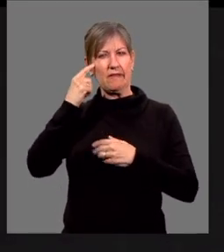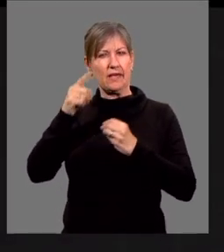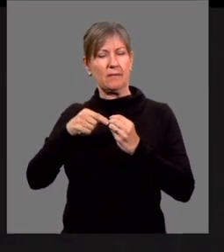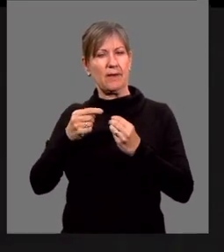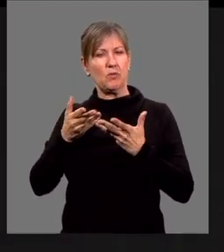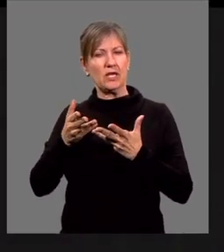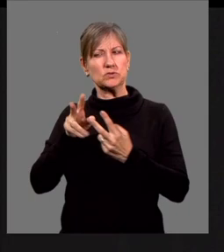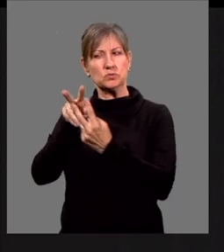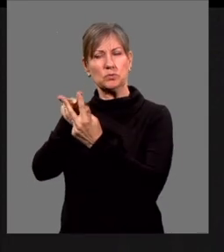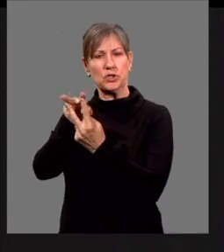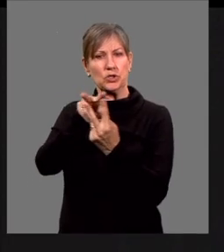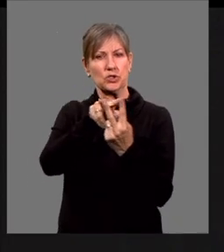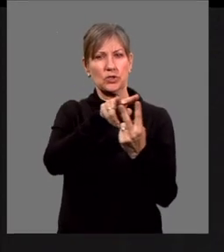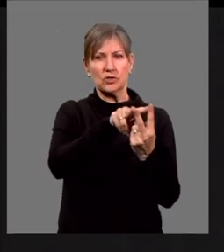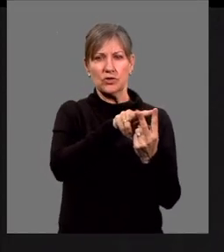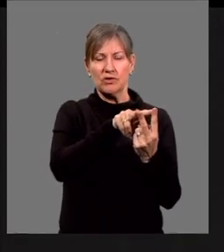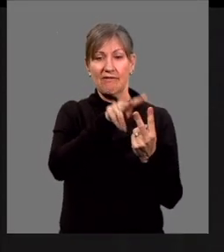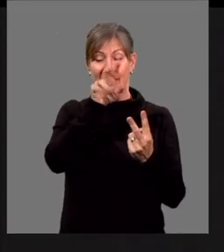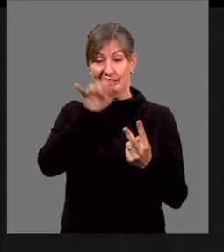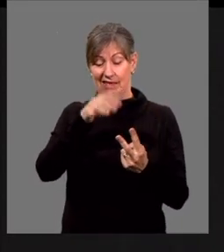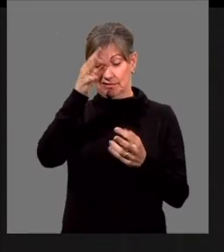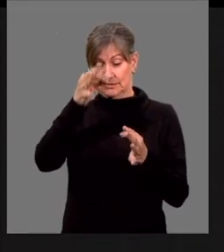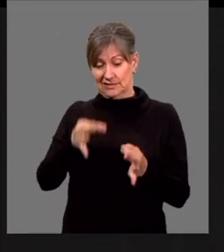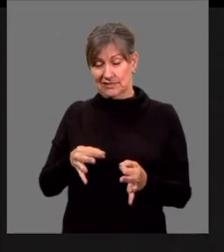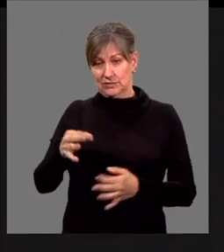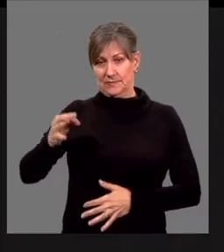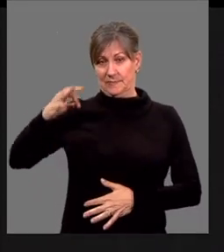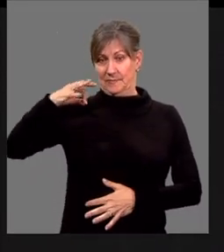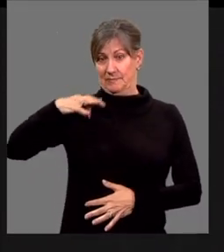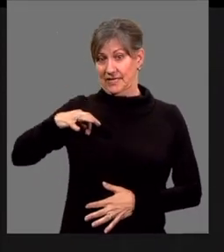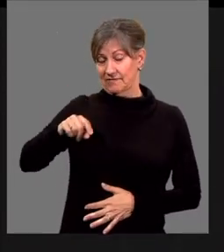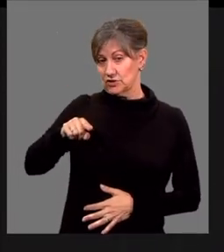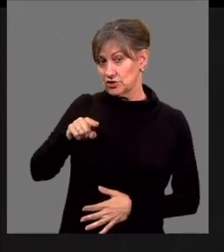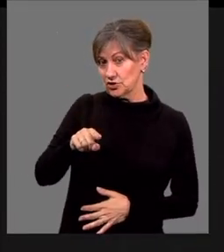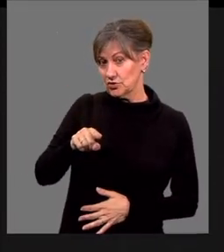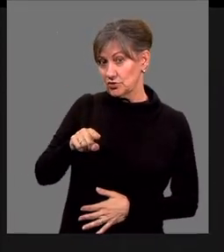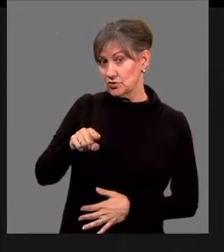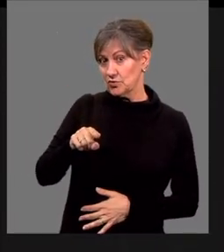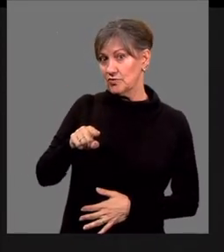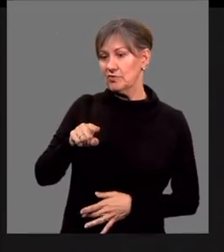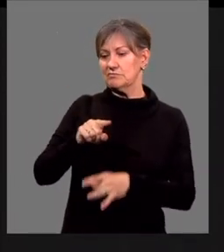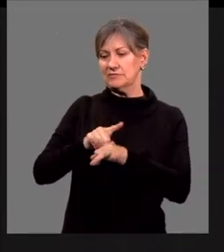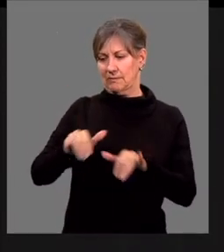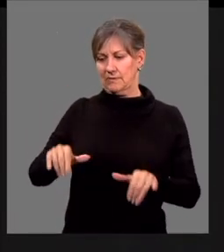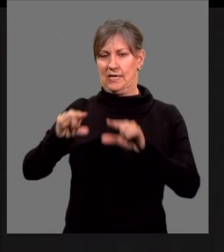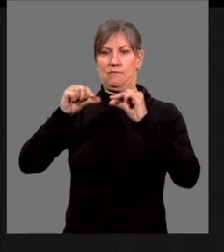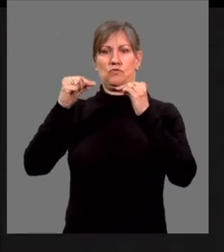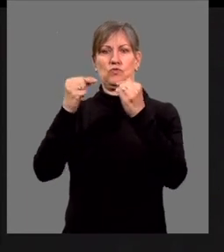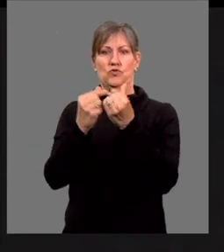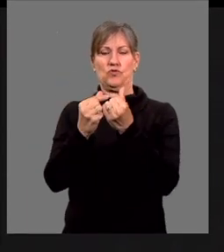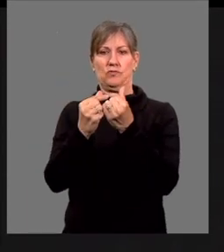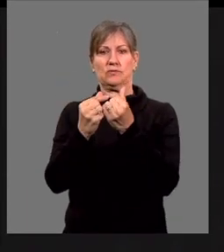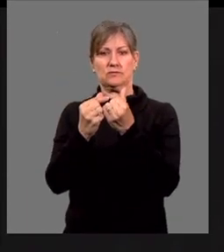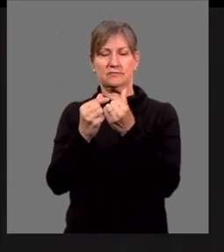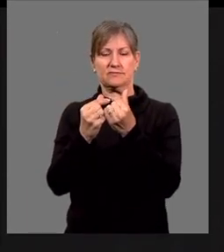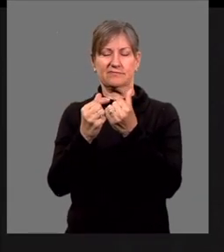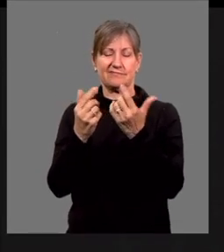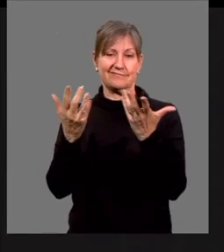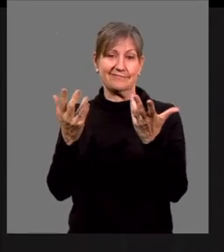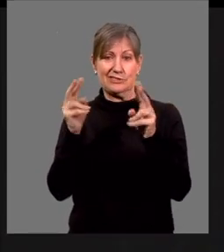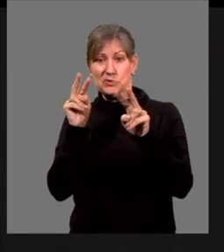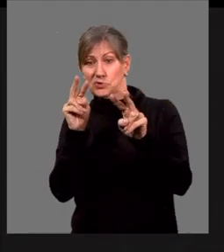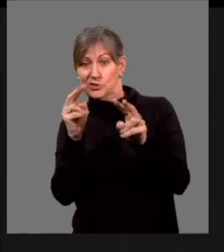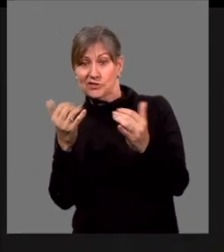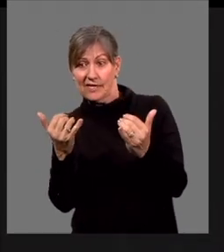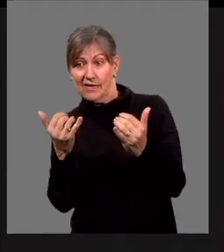you could partner with them, and that decision not only benefited you, but the group as a whole. After all, look